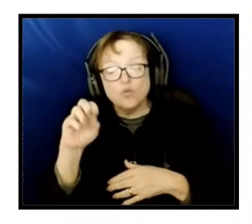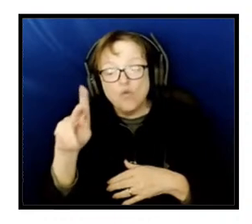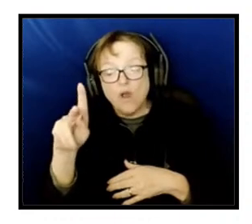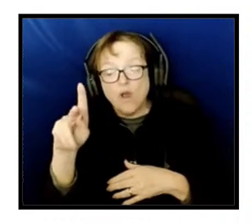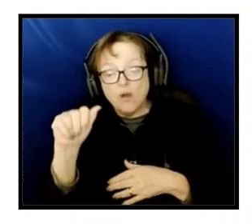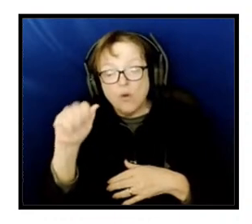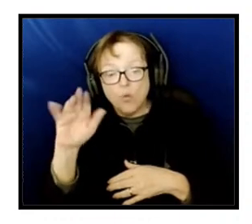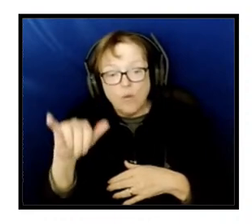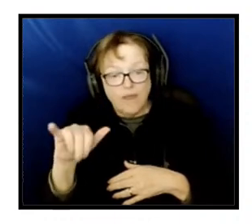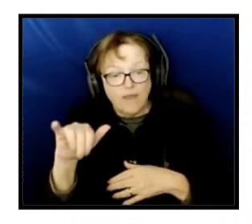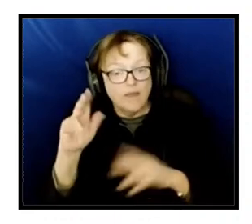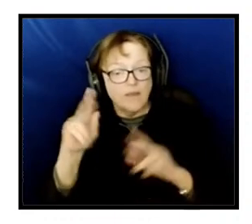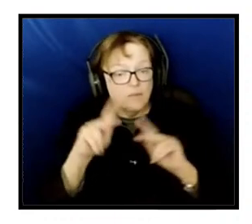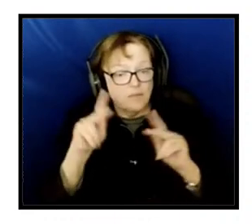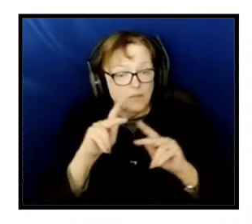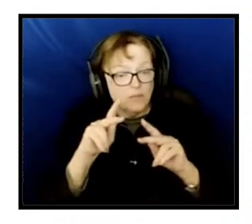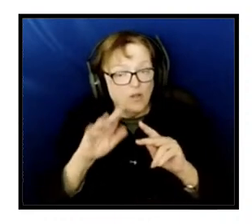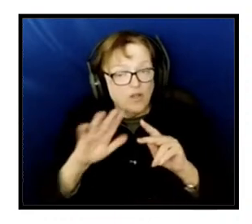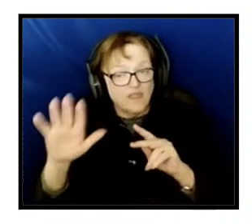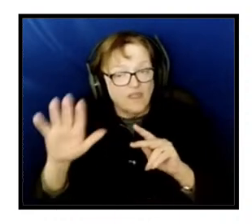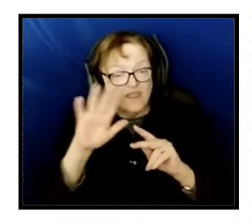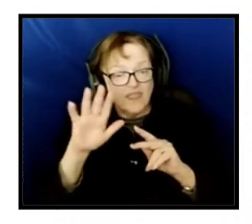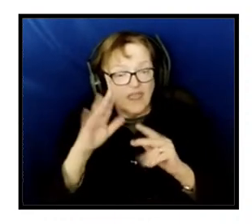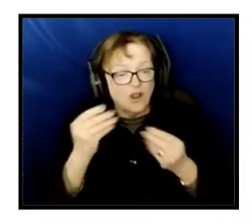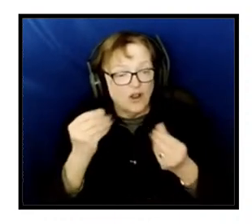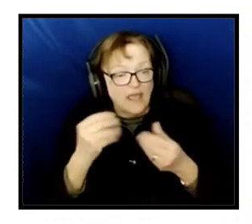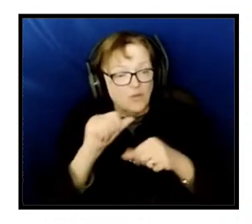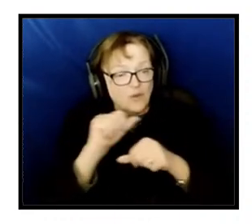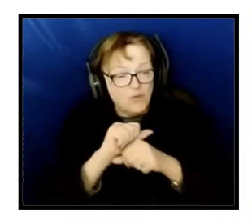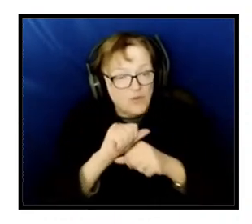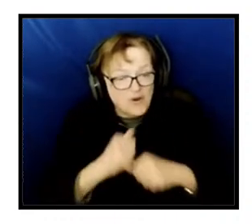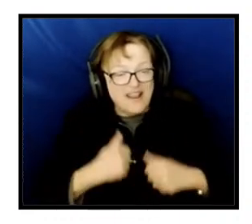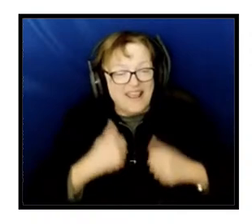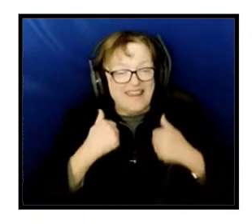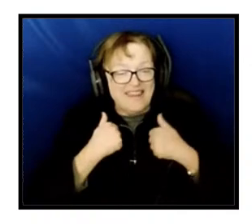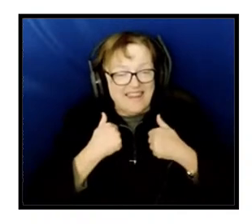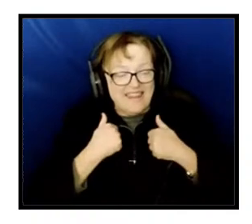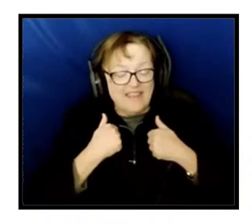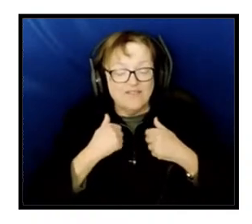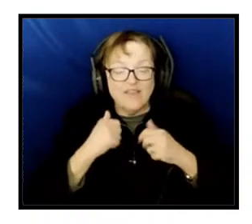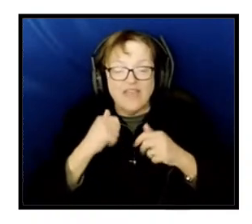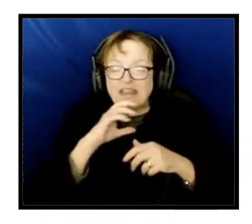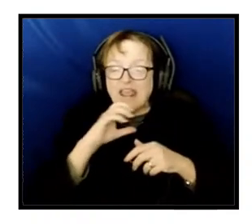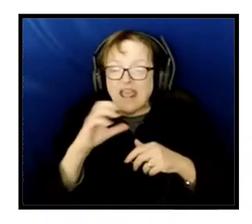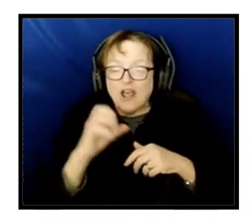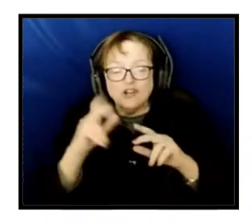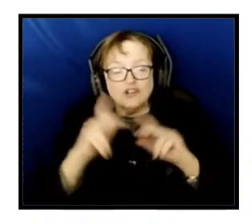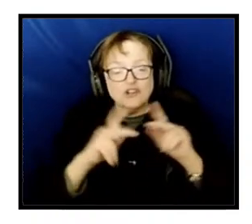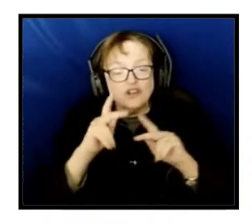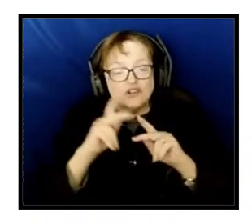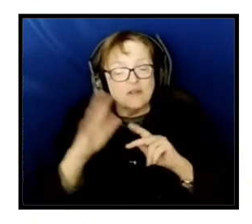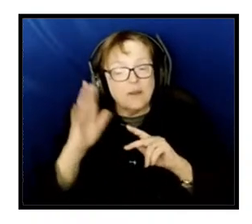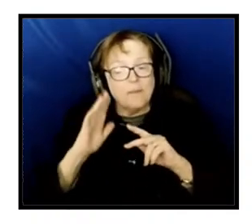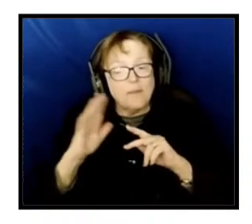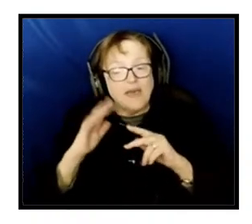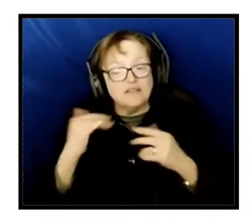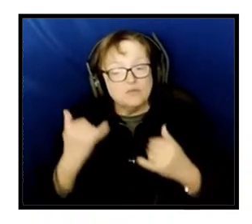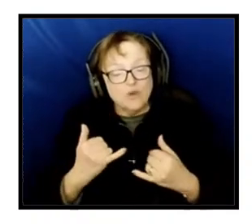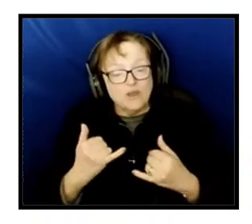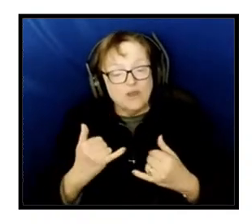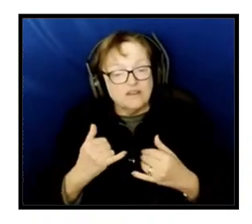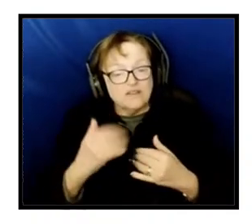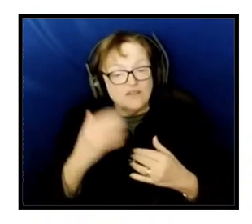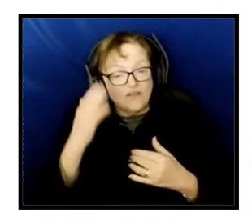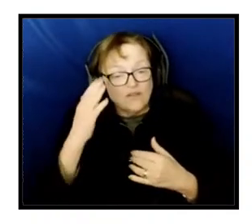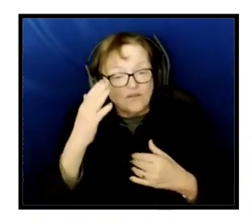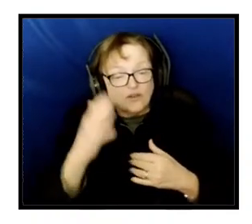we work and live on. We want to give honor to elders past, present, and emerging, who are the traditional